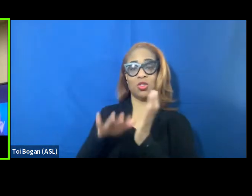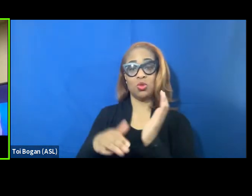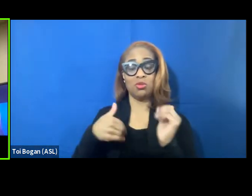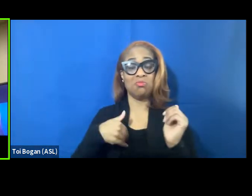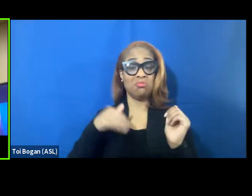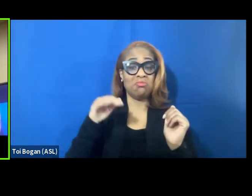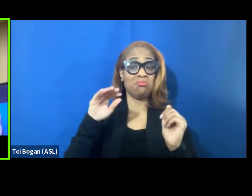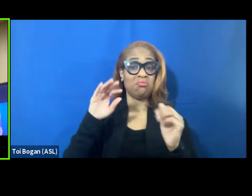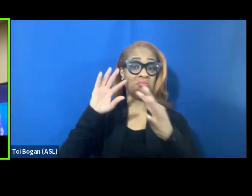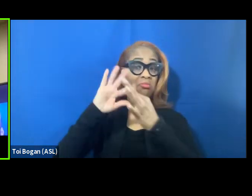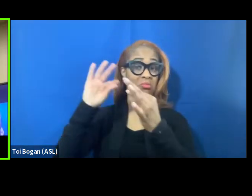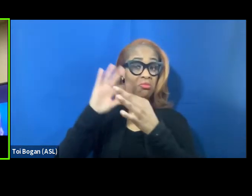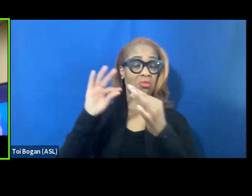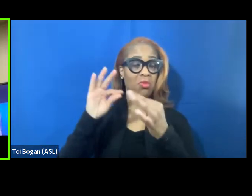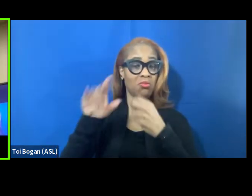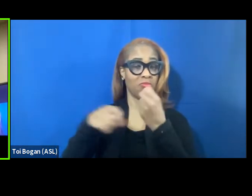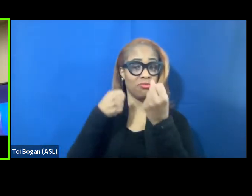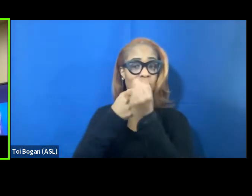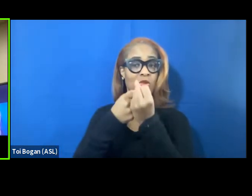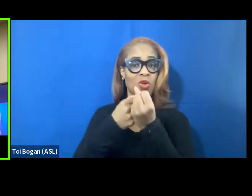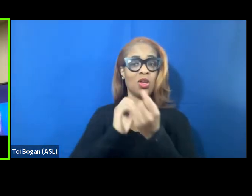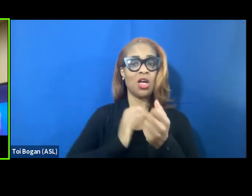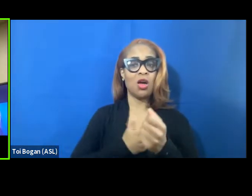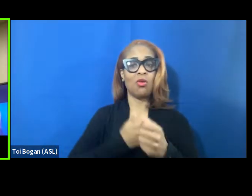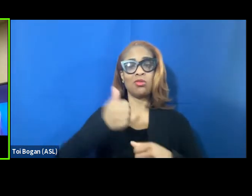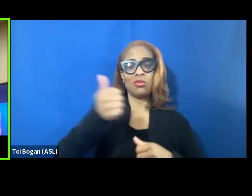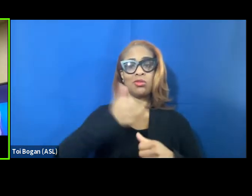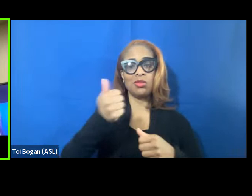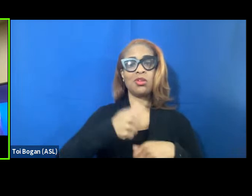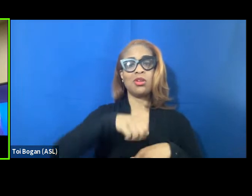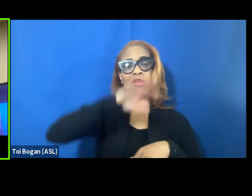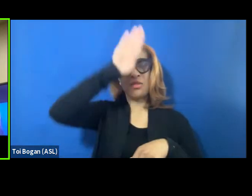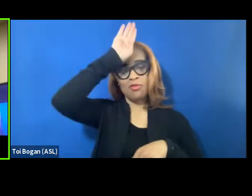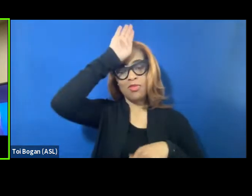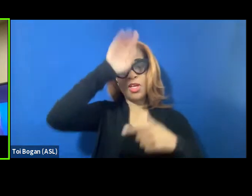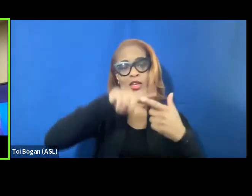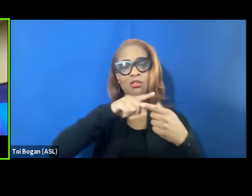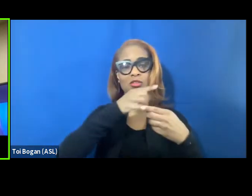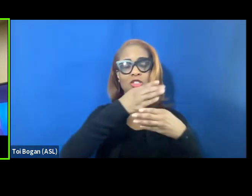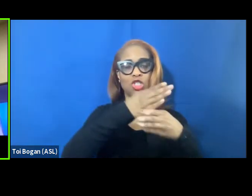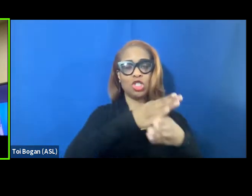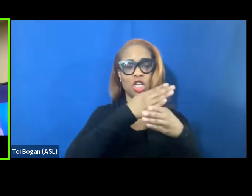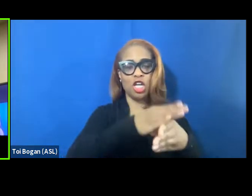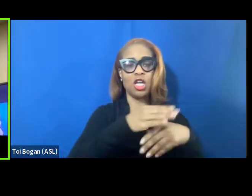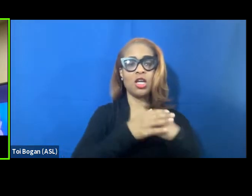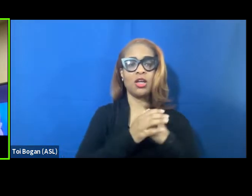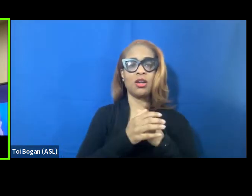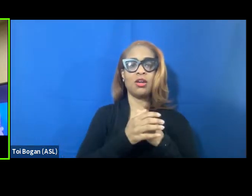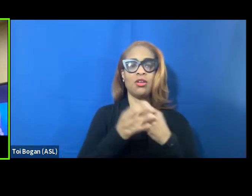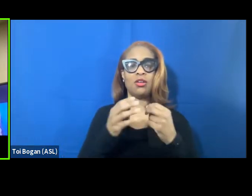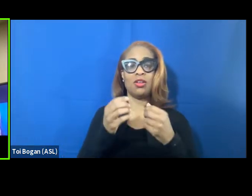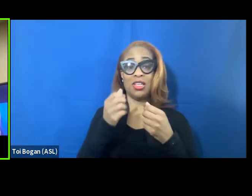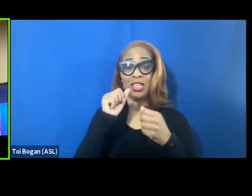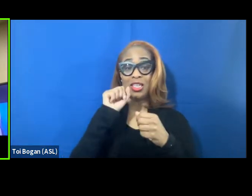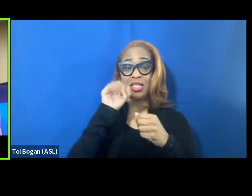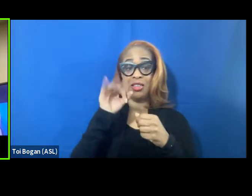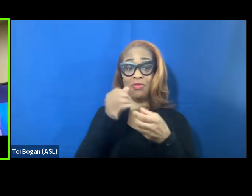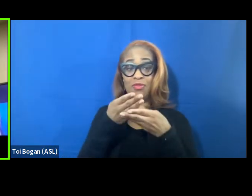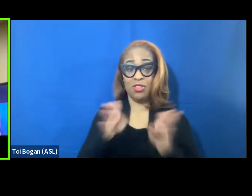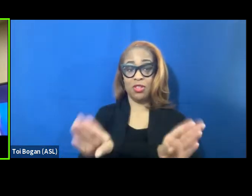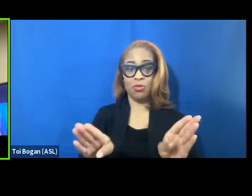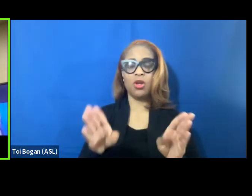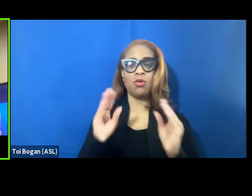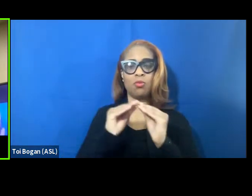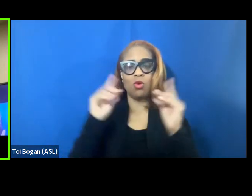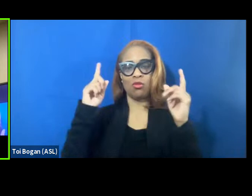that um you know our transit system our fire chief they're shared between the two cities right now and separating those two would just further